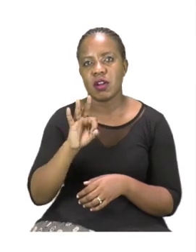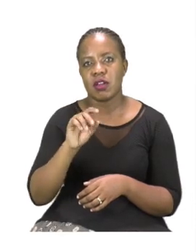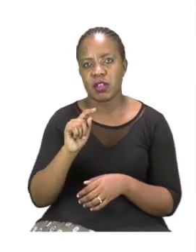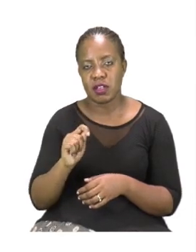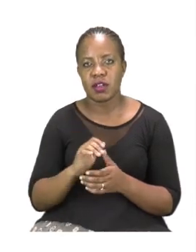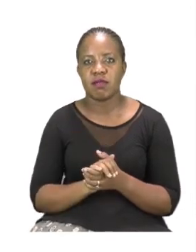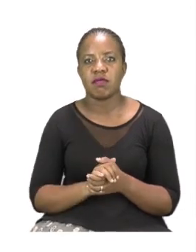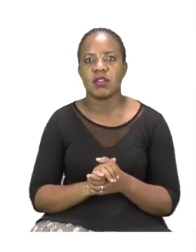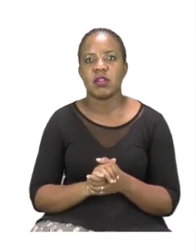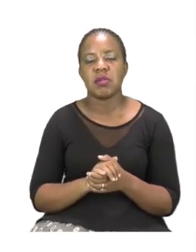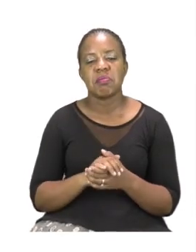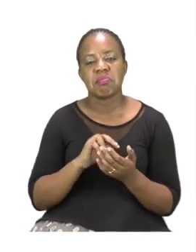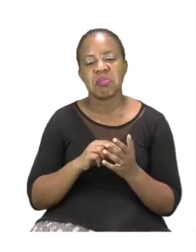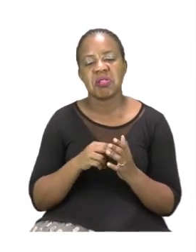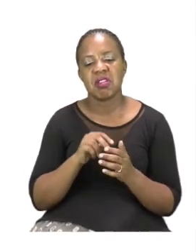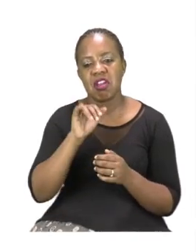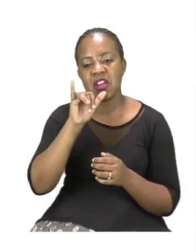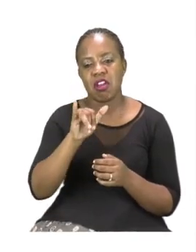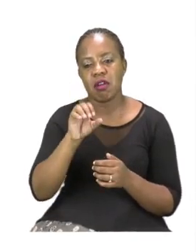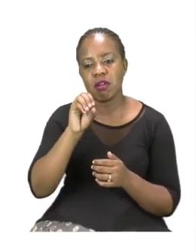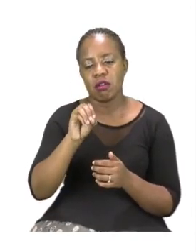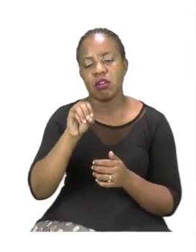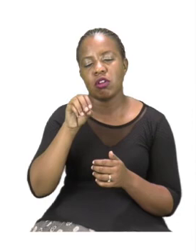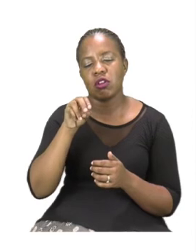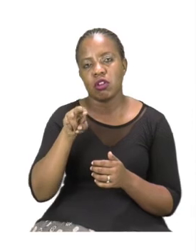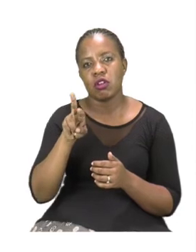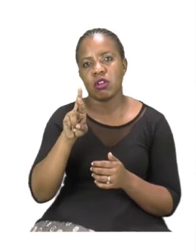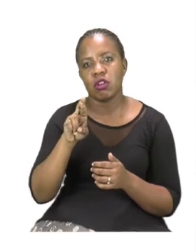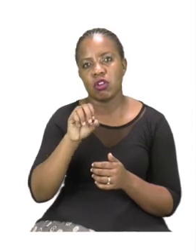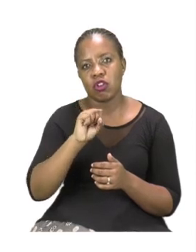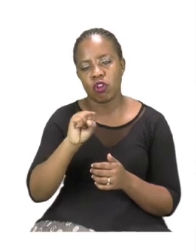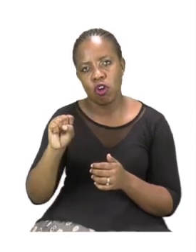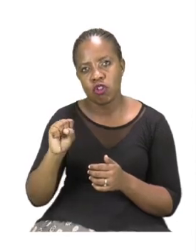person who owns the gift is your.